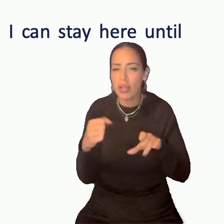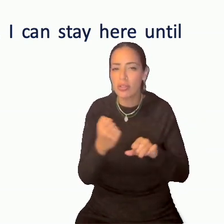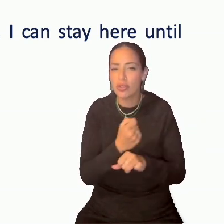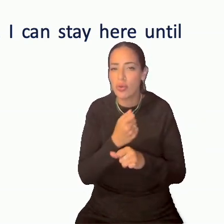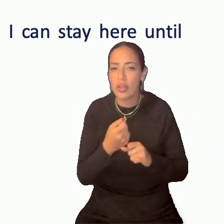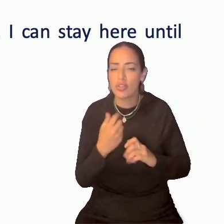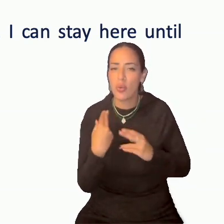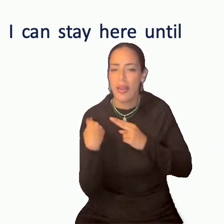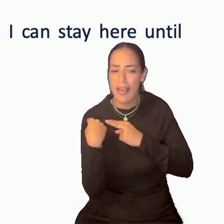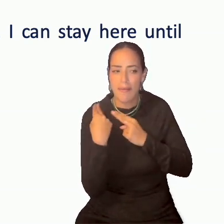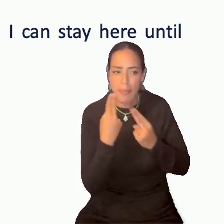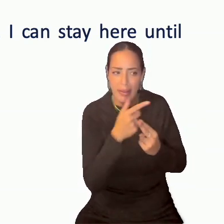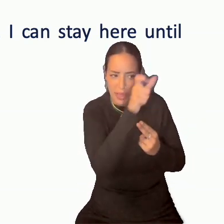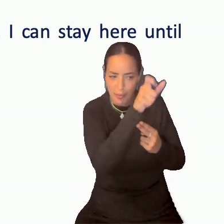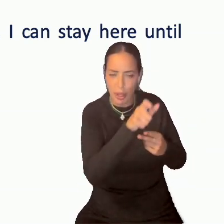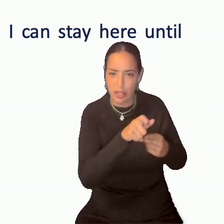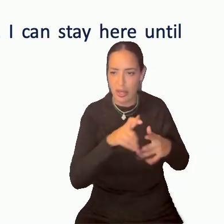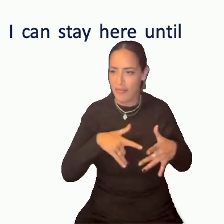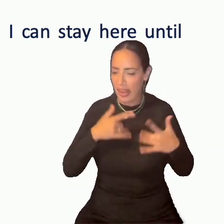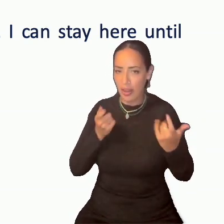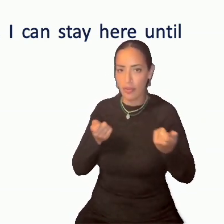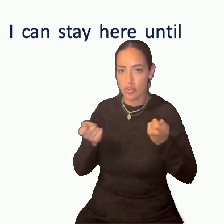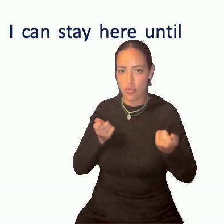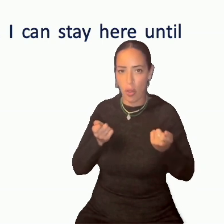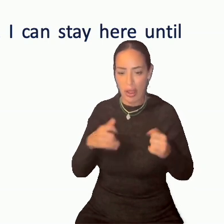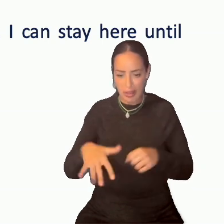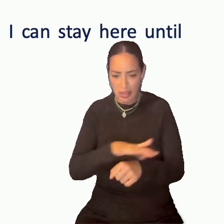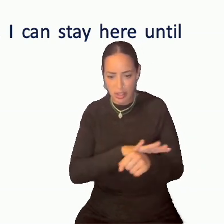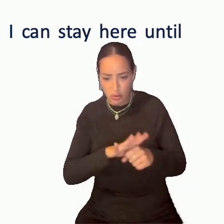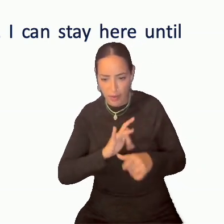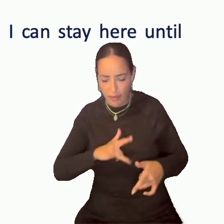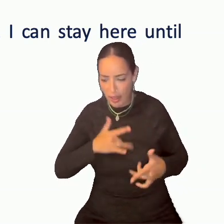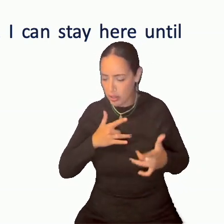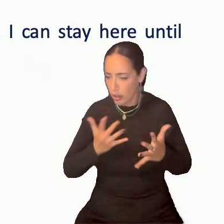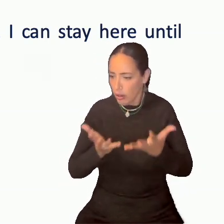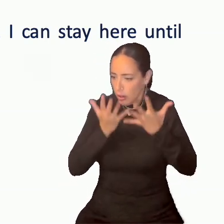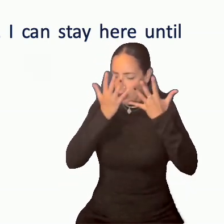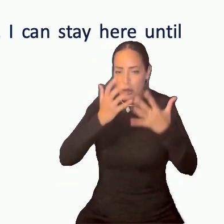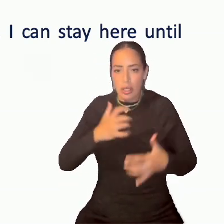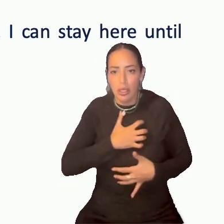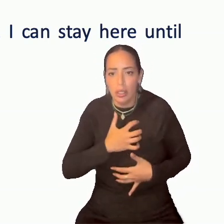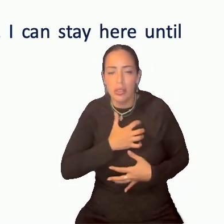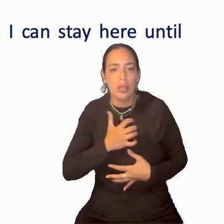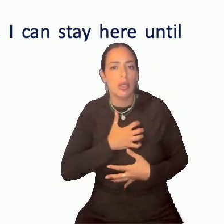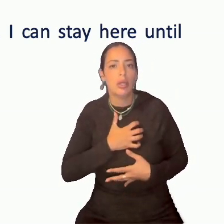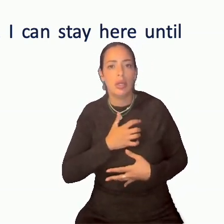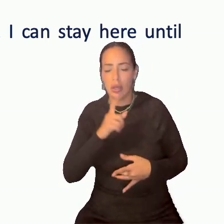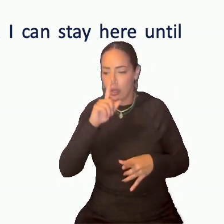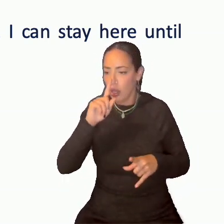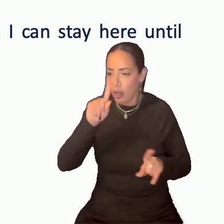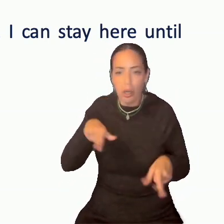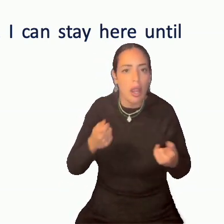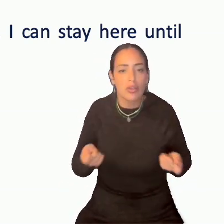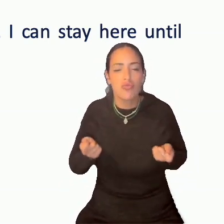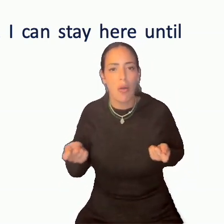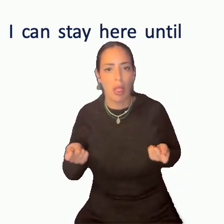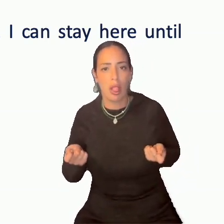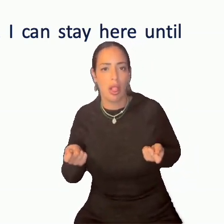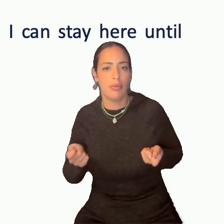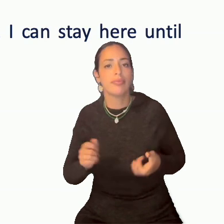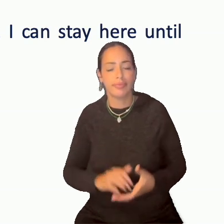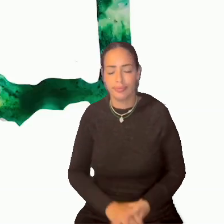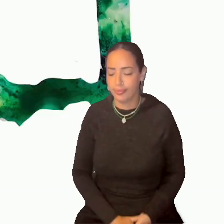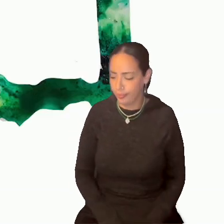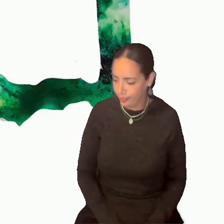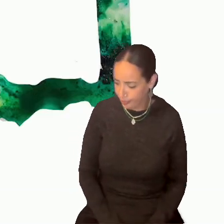restore some sense of control over a situation that feels overwhelming, frightening, and ultimately outside of anyone's control.